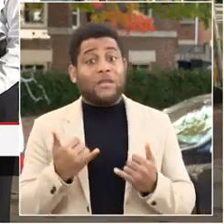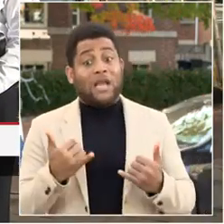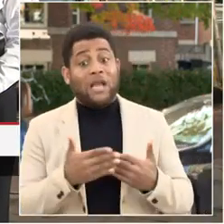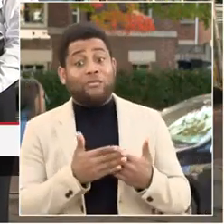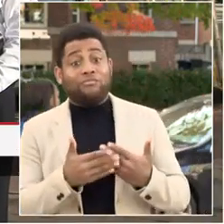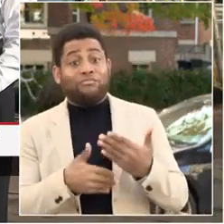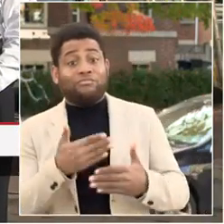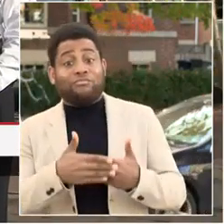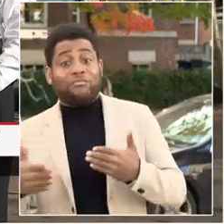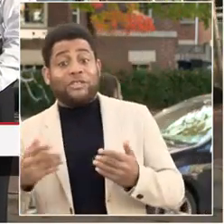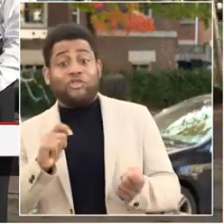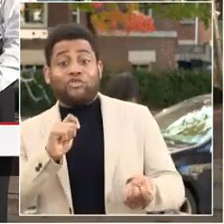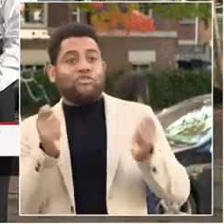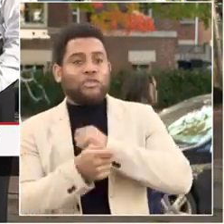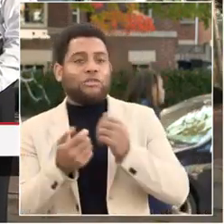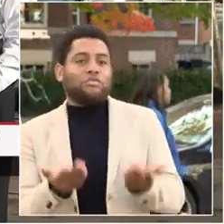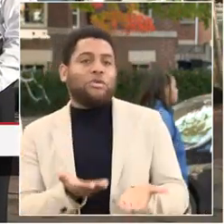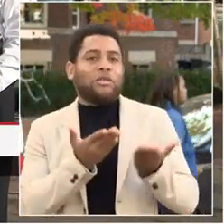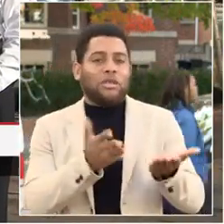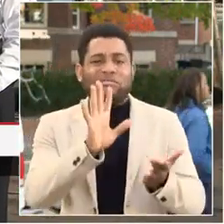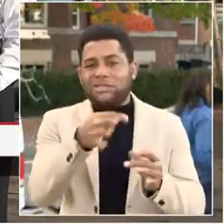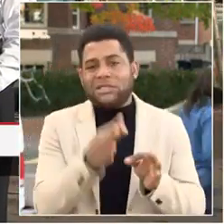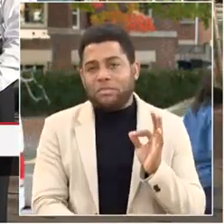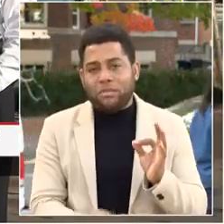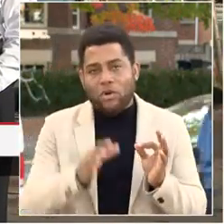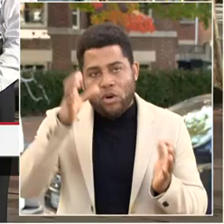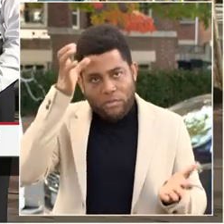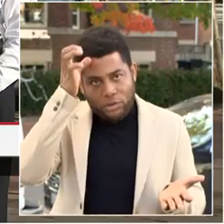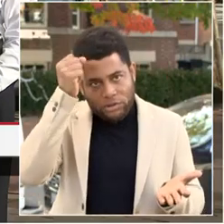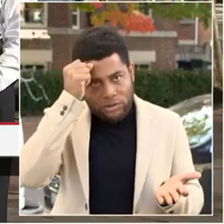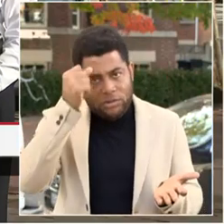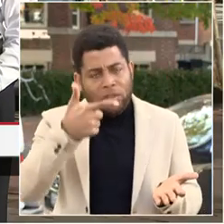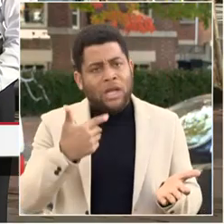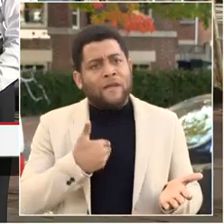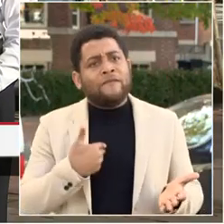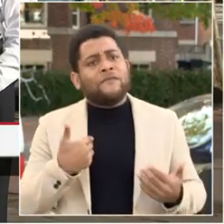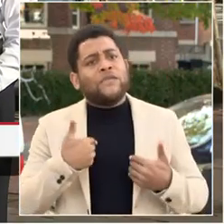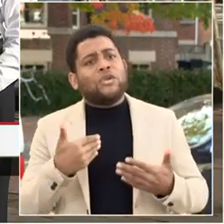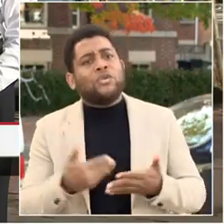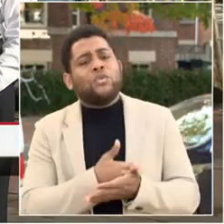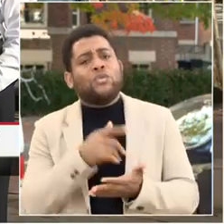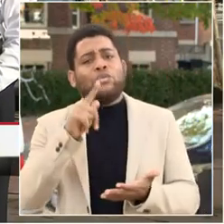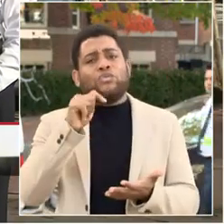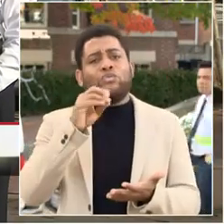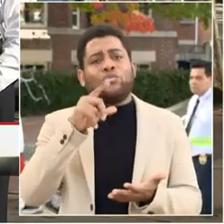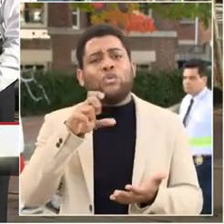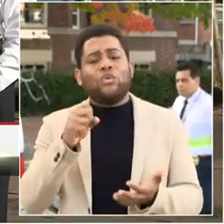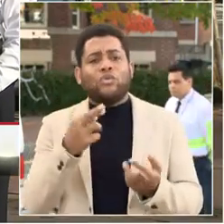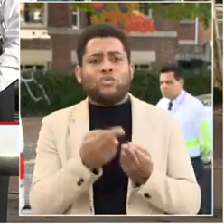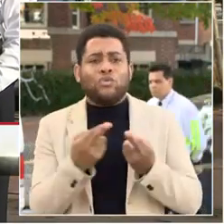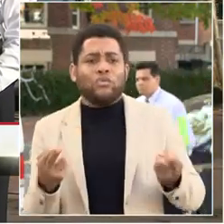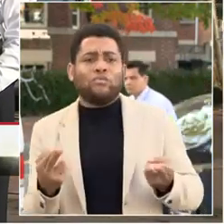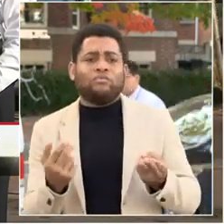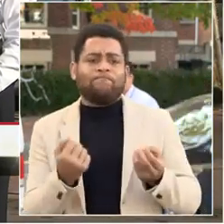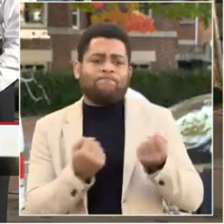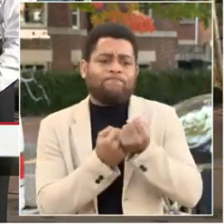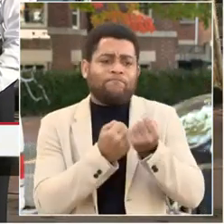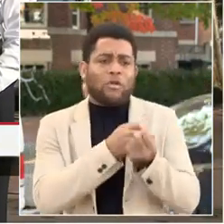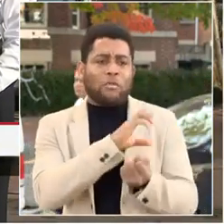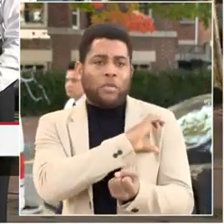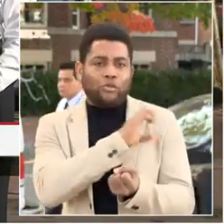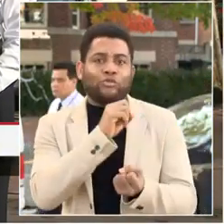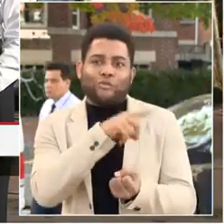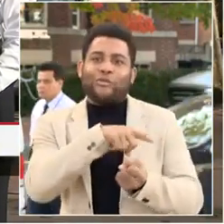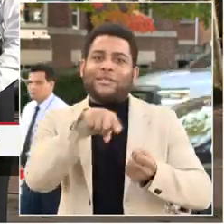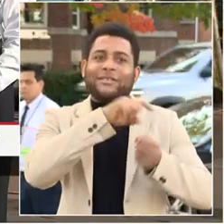sense. We are giving police new tools to prevent and enforce serious issues that I have